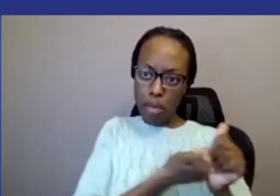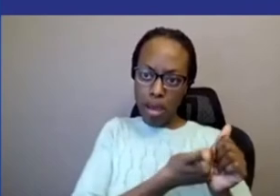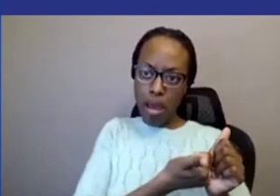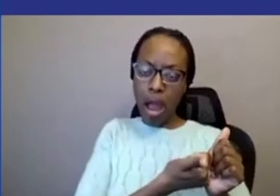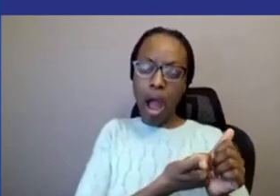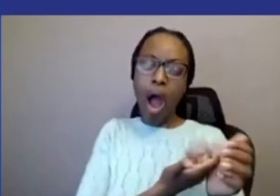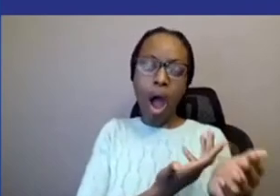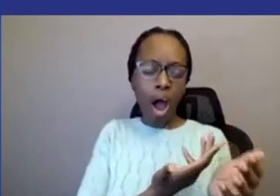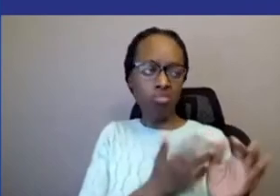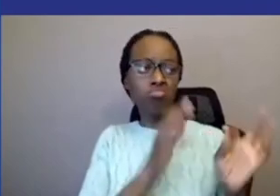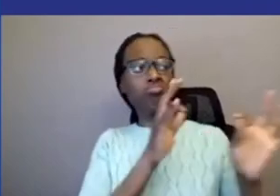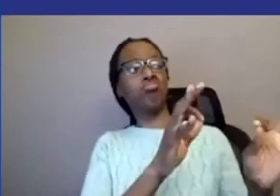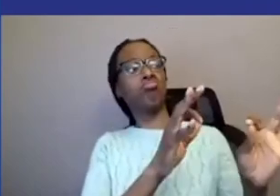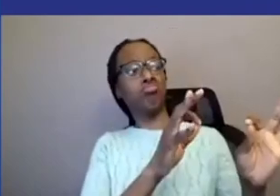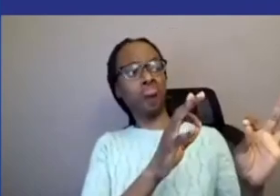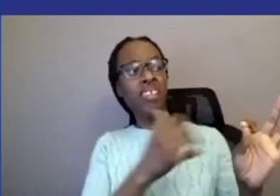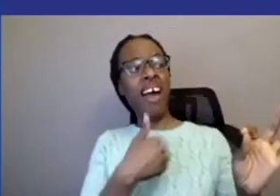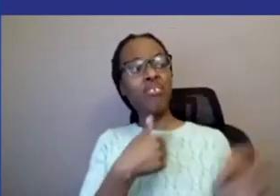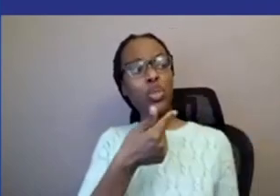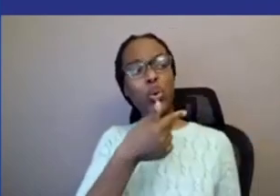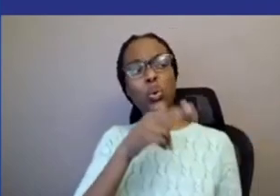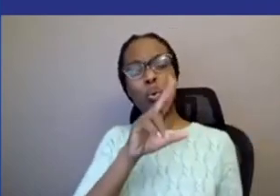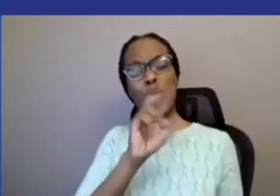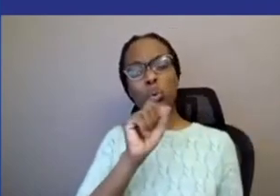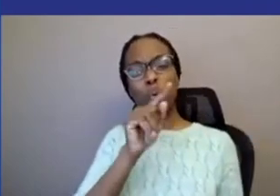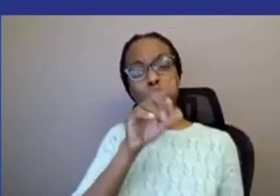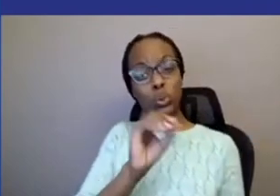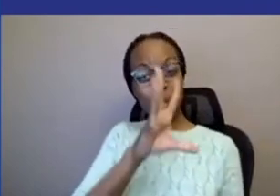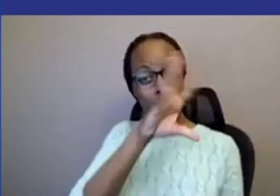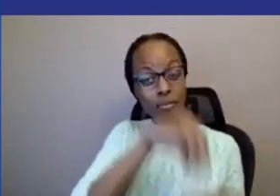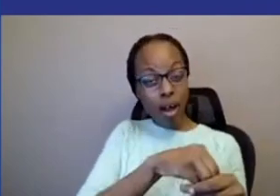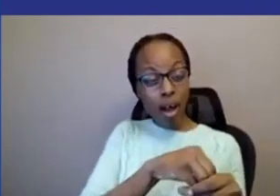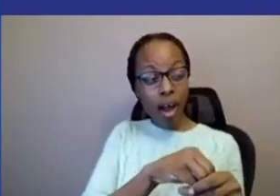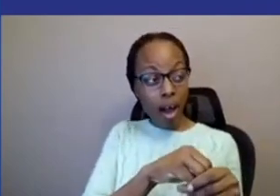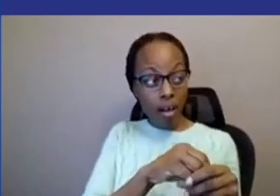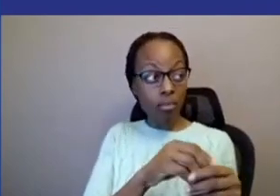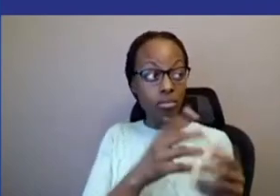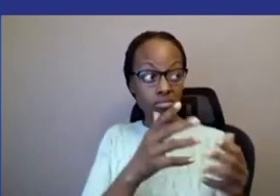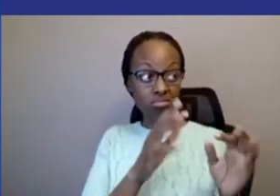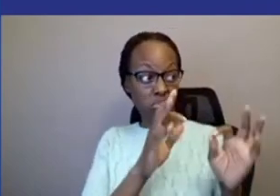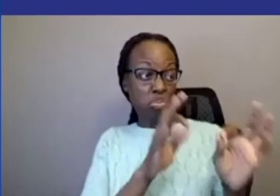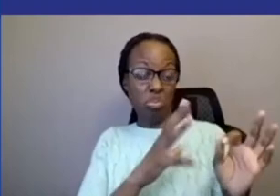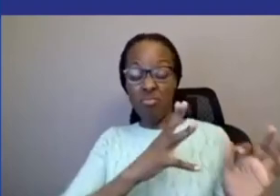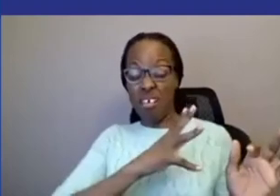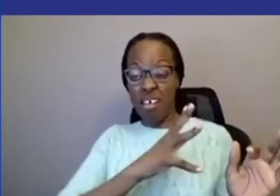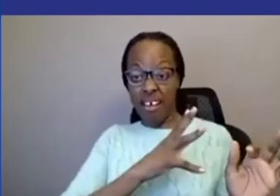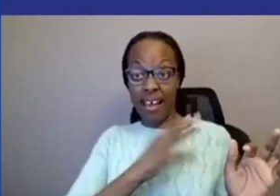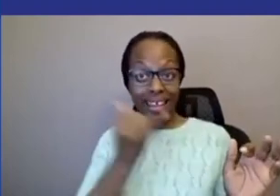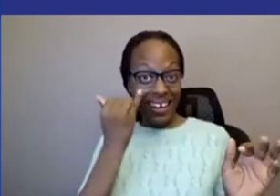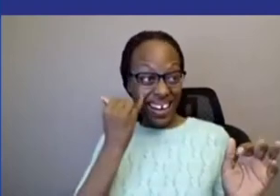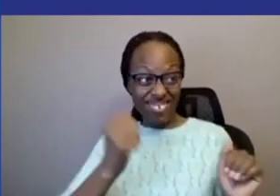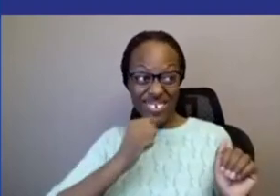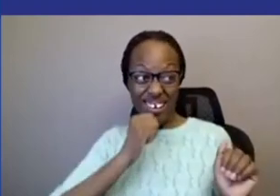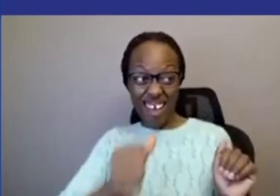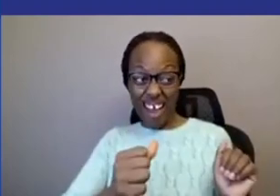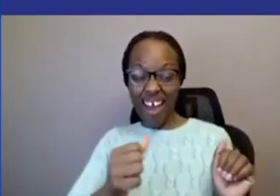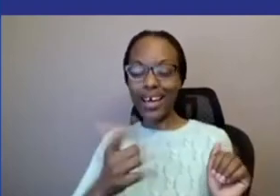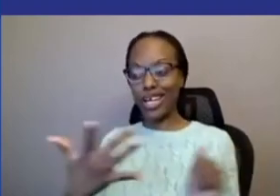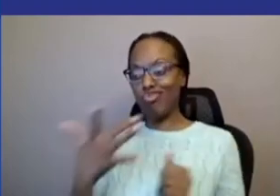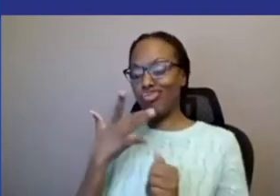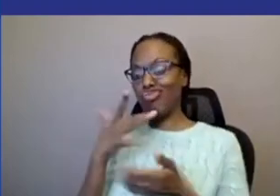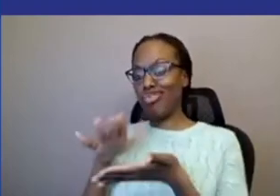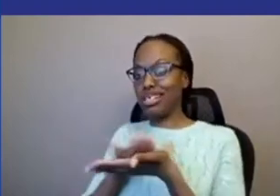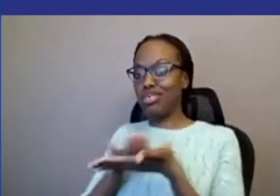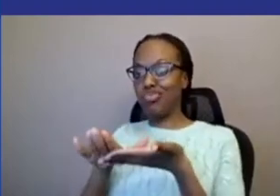see something as pure as possible, if that's the case. It's